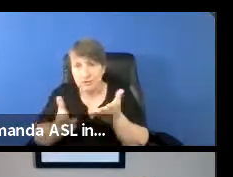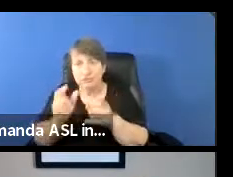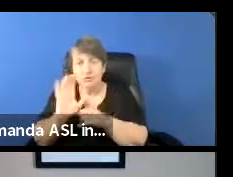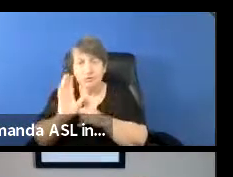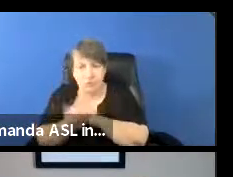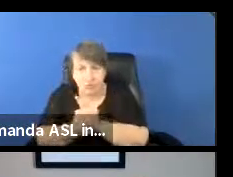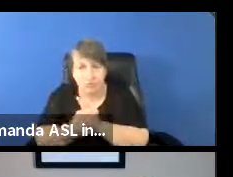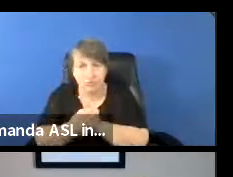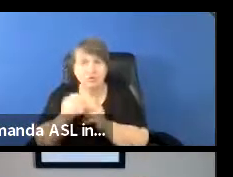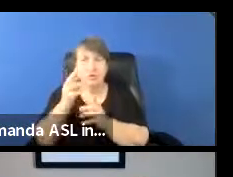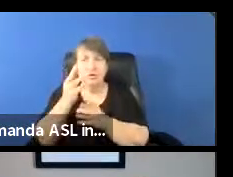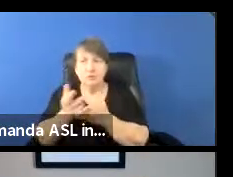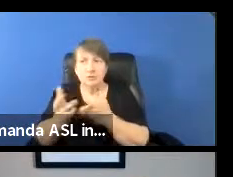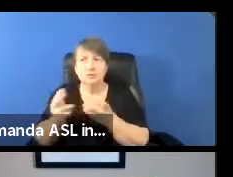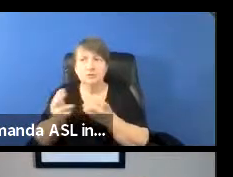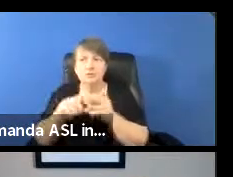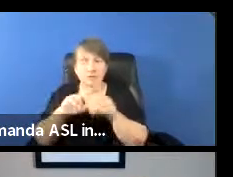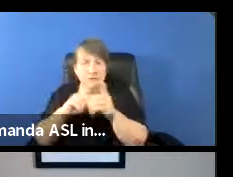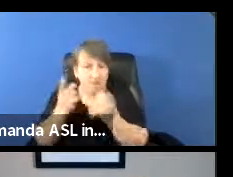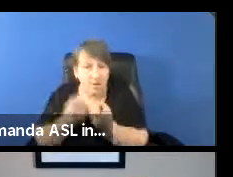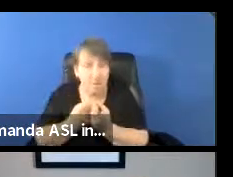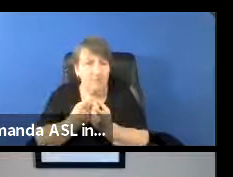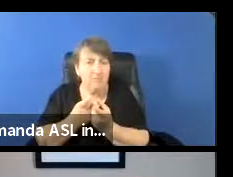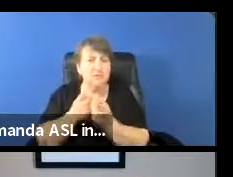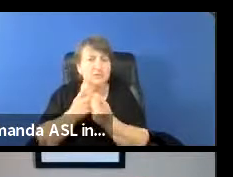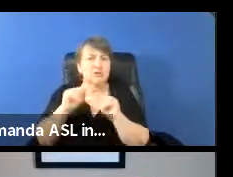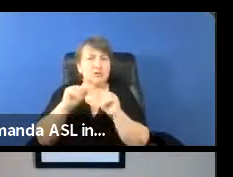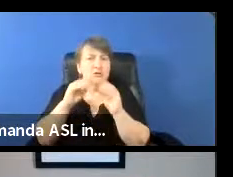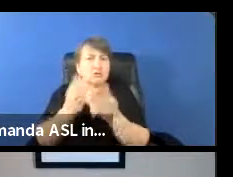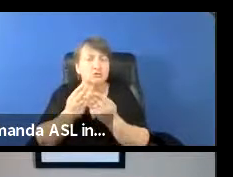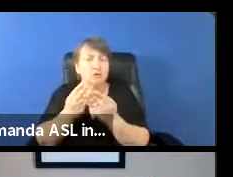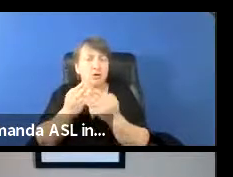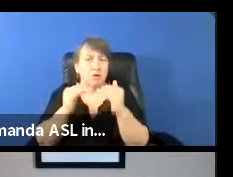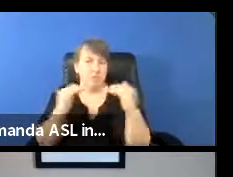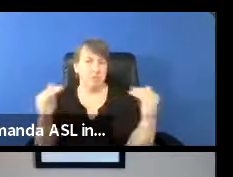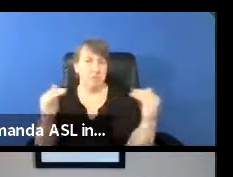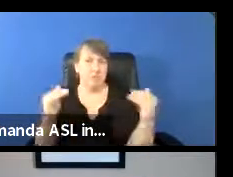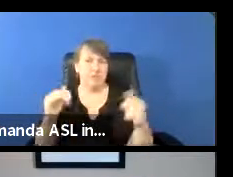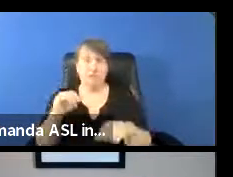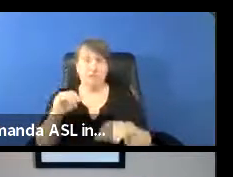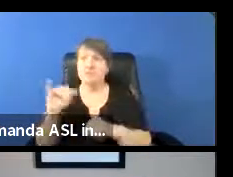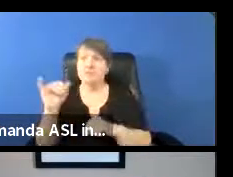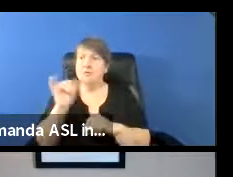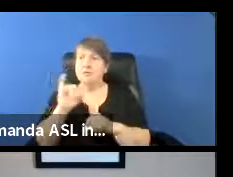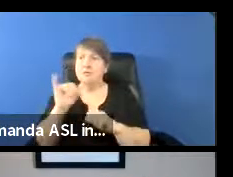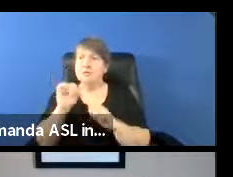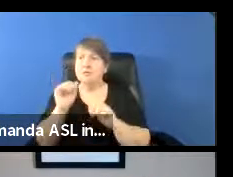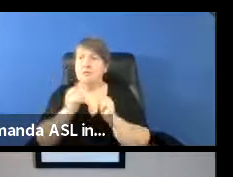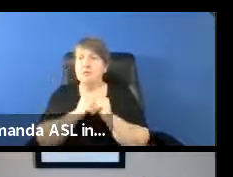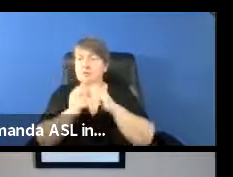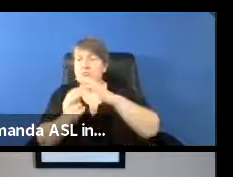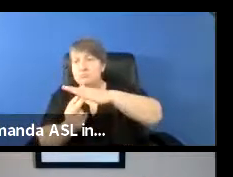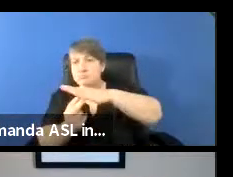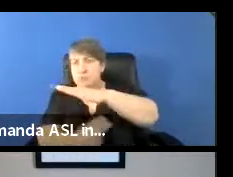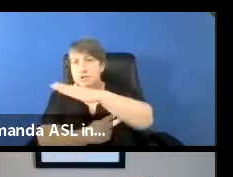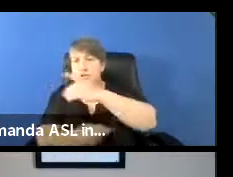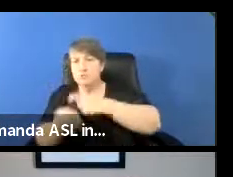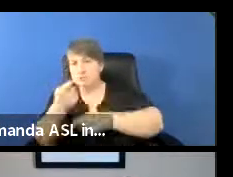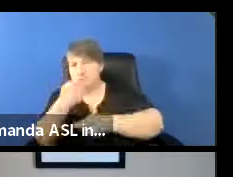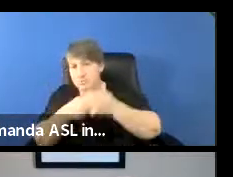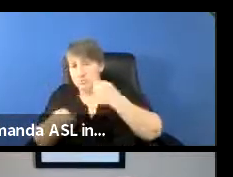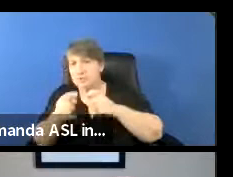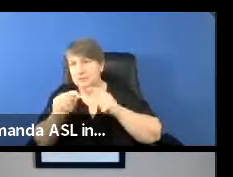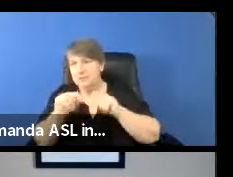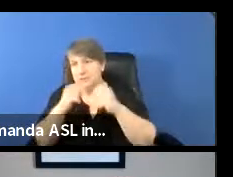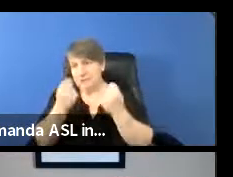resources departments at the tribal level, and also with the bridge replacement